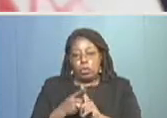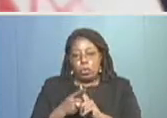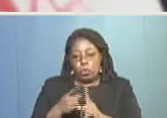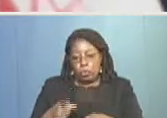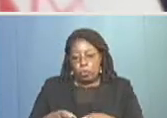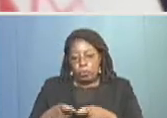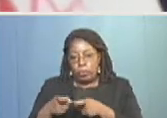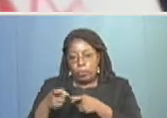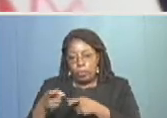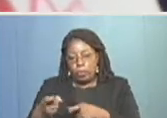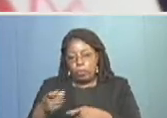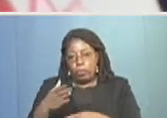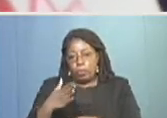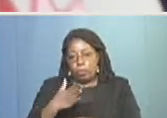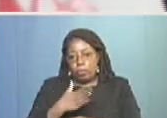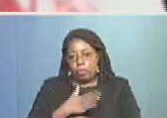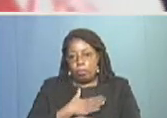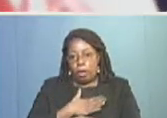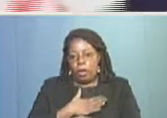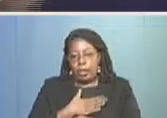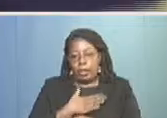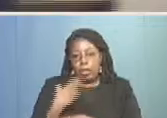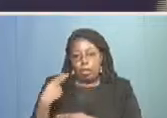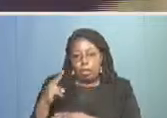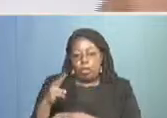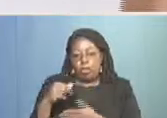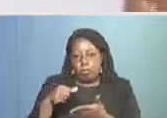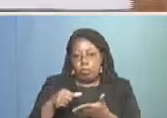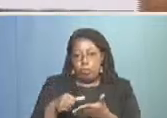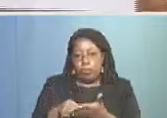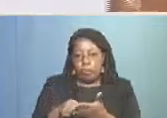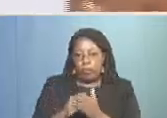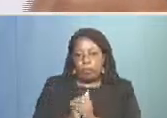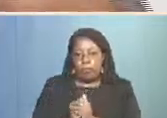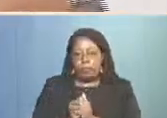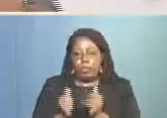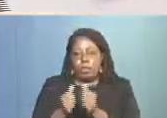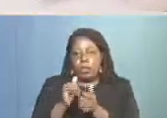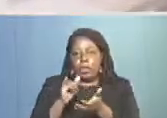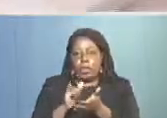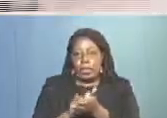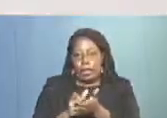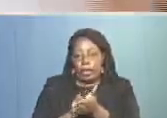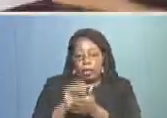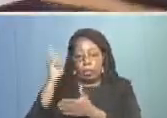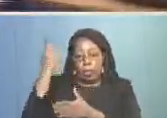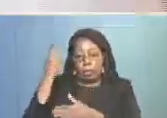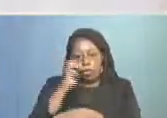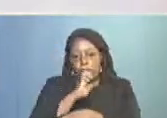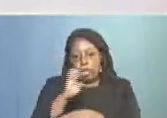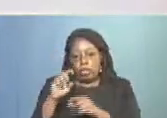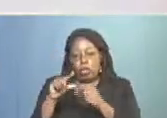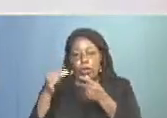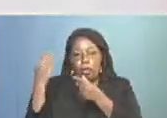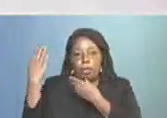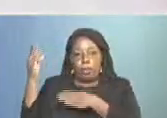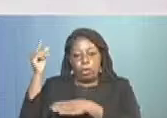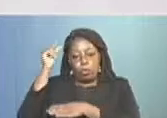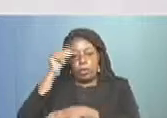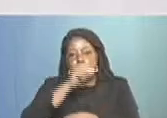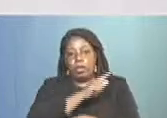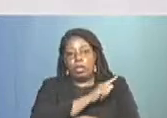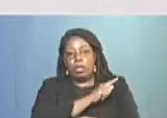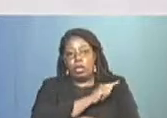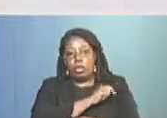submit my nomination form. And with that, Member of Parliament for East Grand Bahama, Kwesi